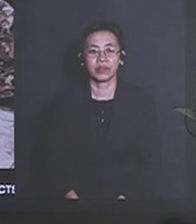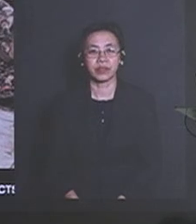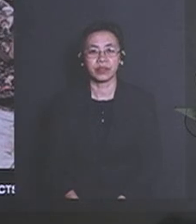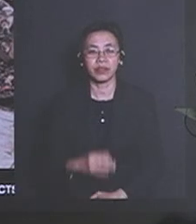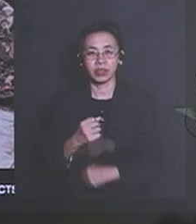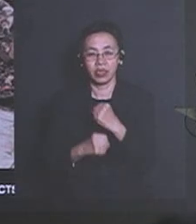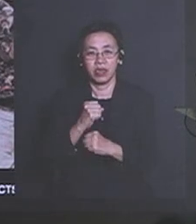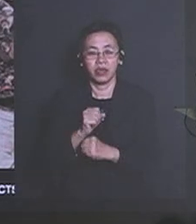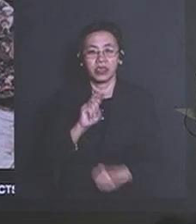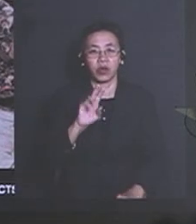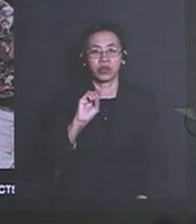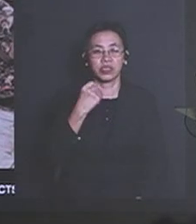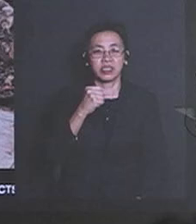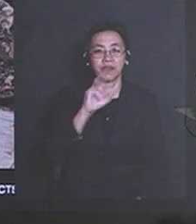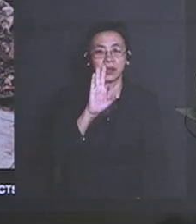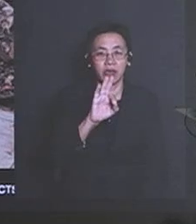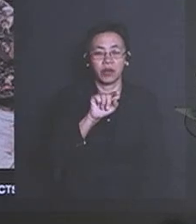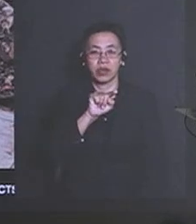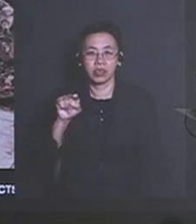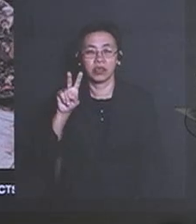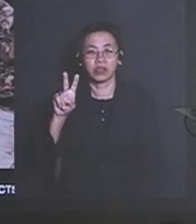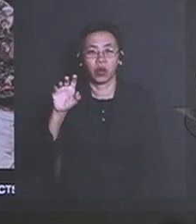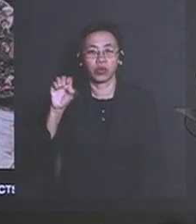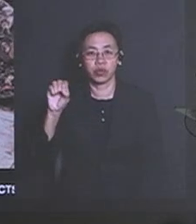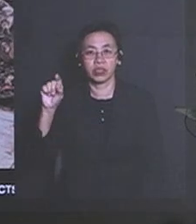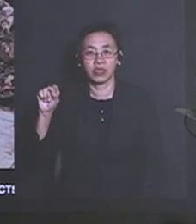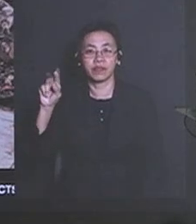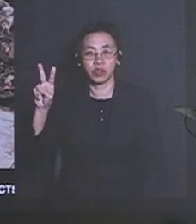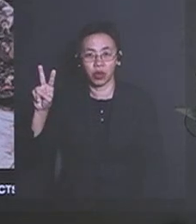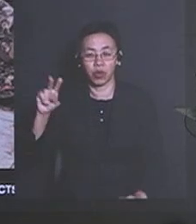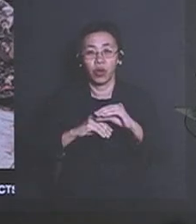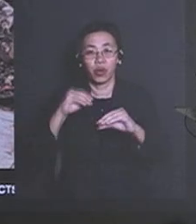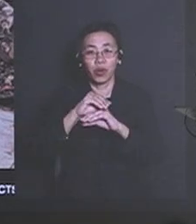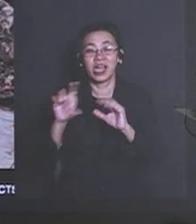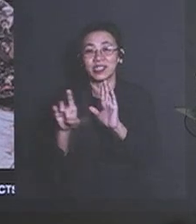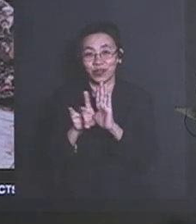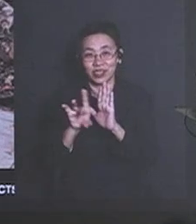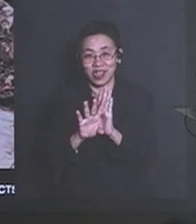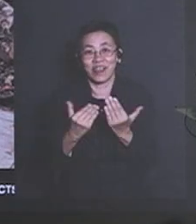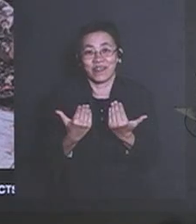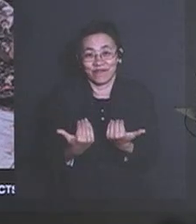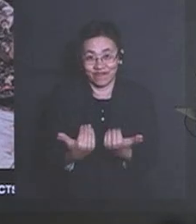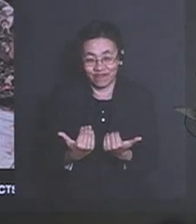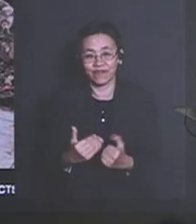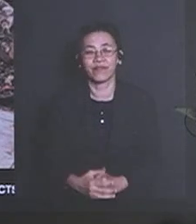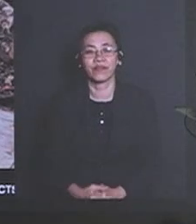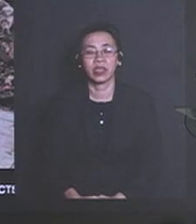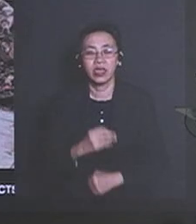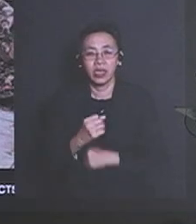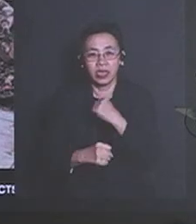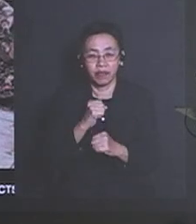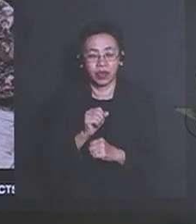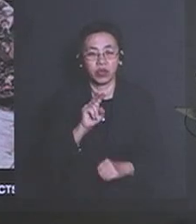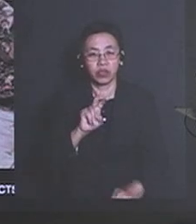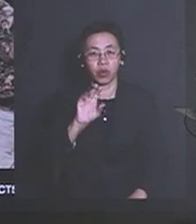Coming to our last project. At the beginning of the year 2019, we had been